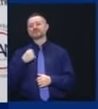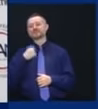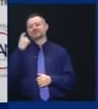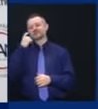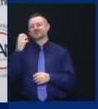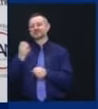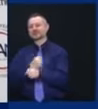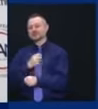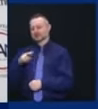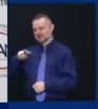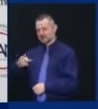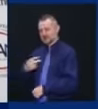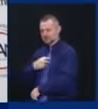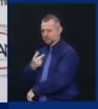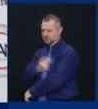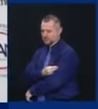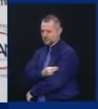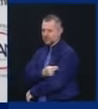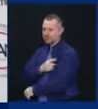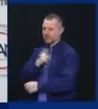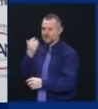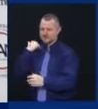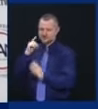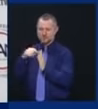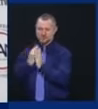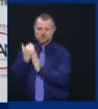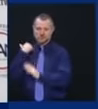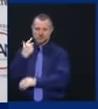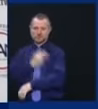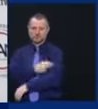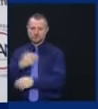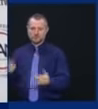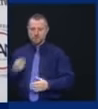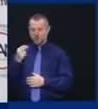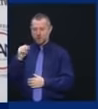shot about an hour ago here at Harlem Hospital